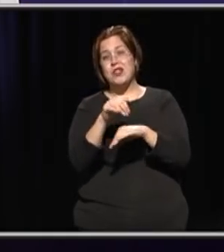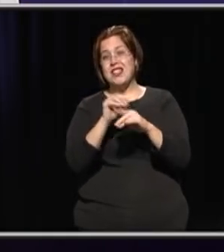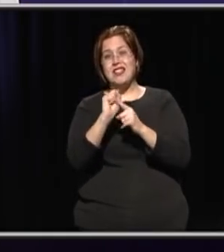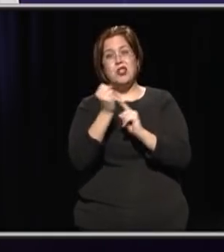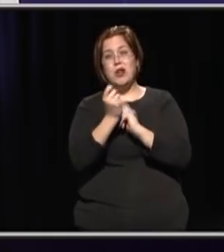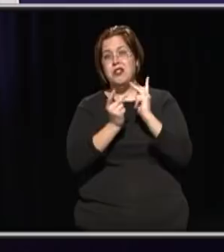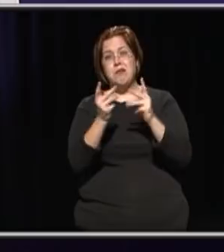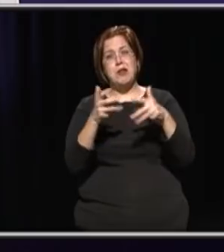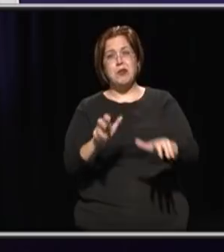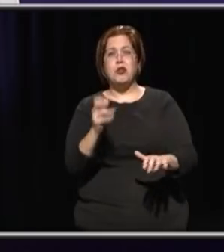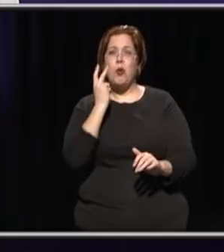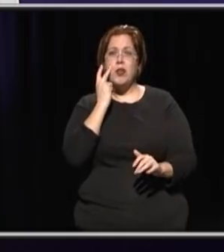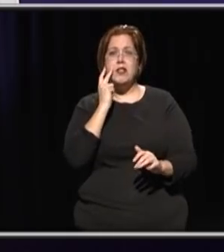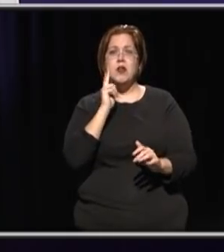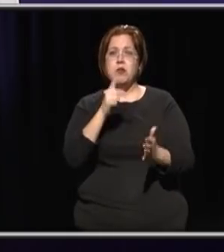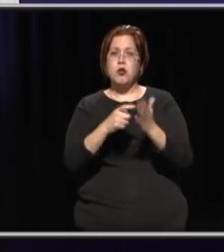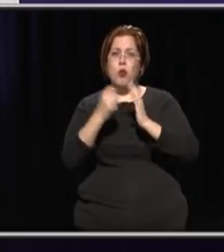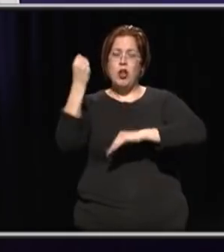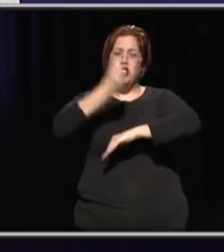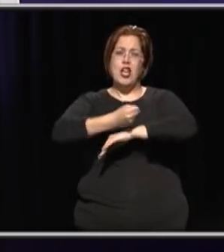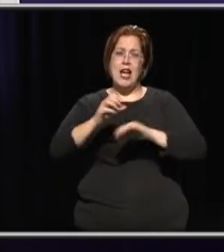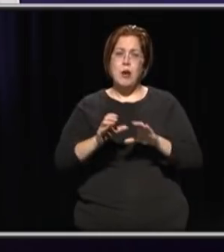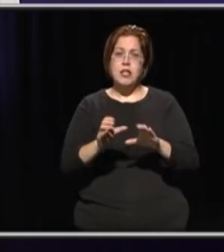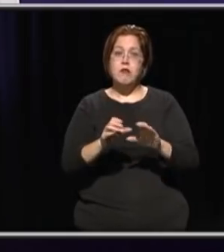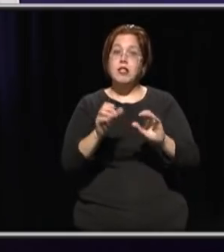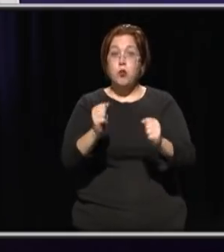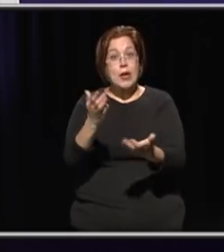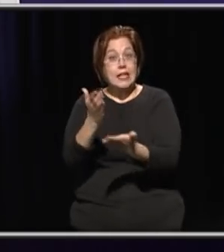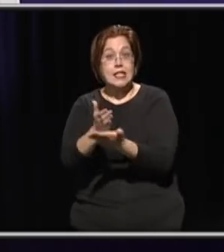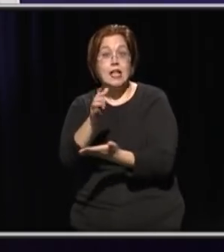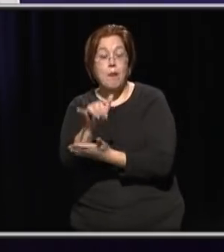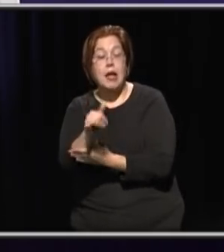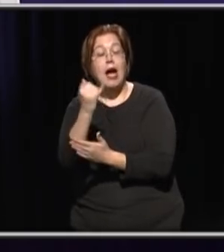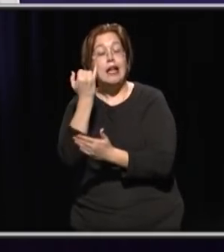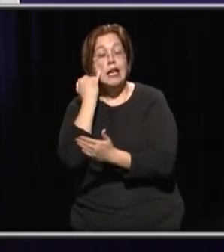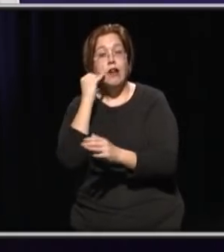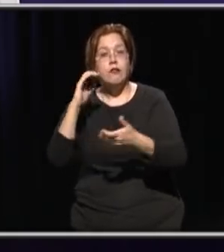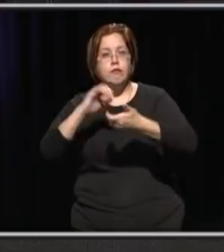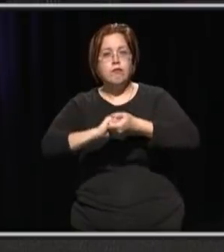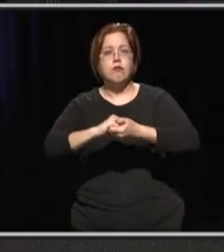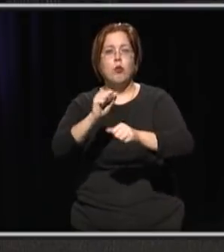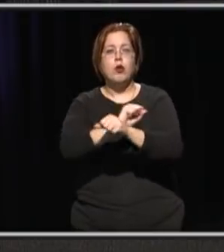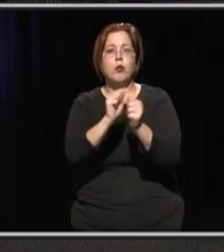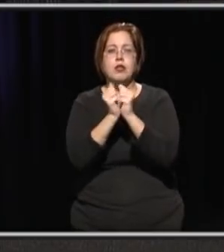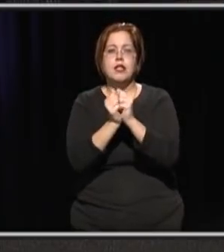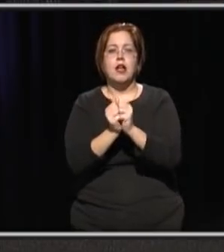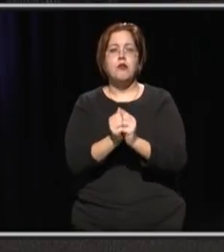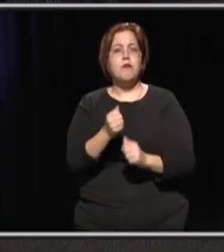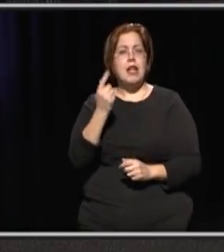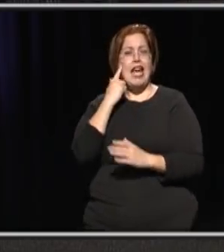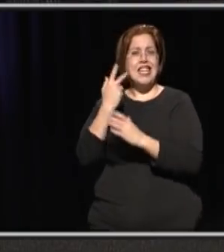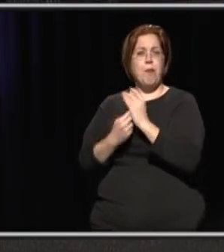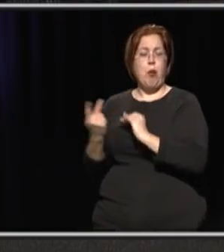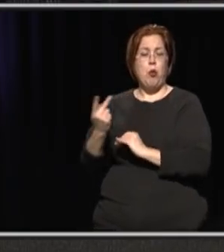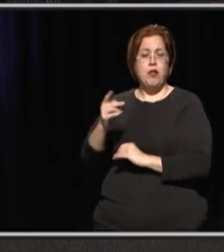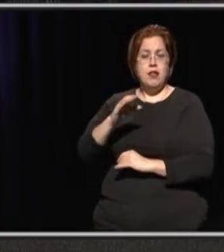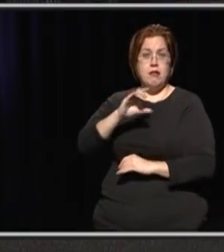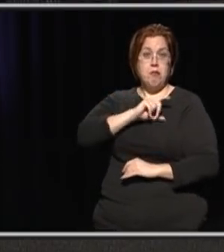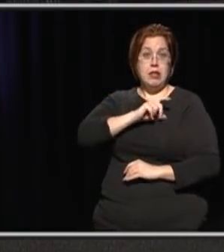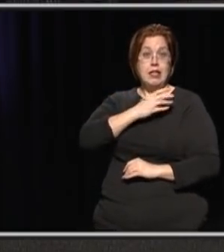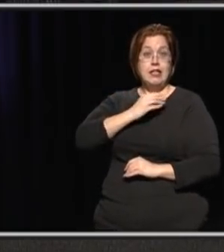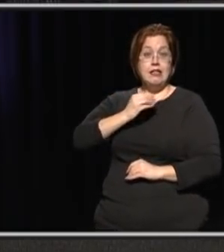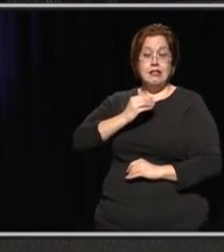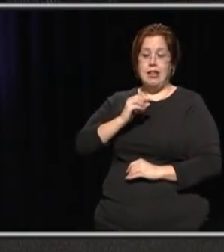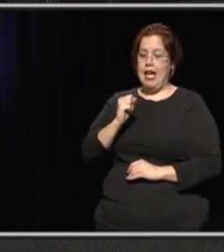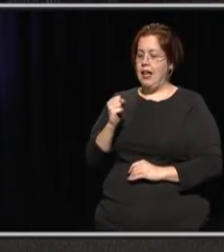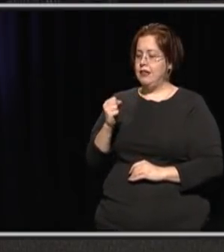see, which is to shut down activities. We can stop that if we work together. I think both our police department and the sheriff's